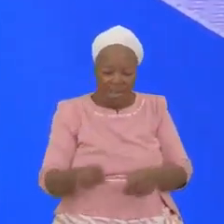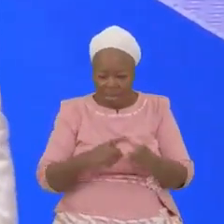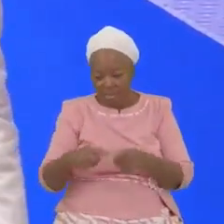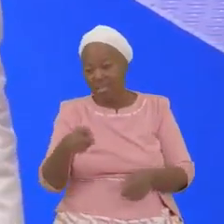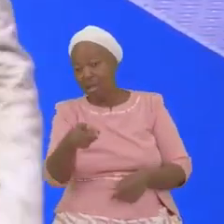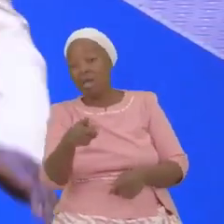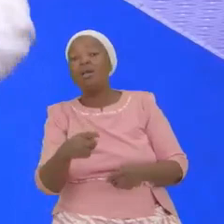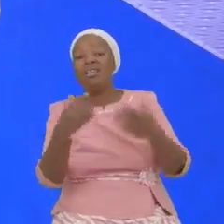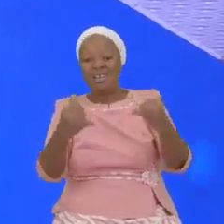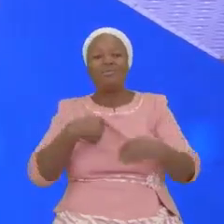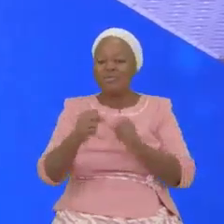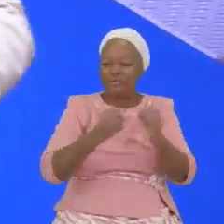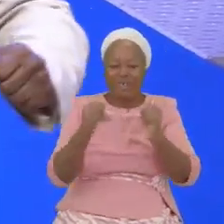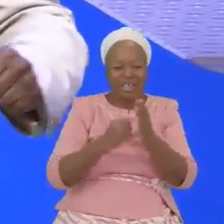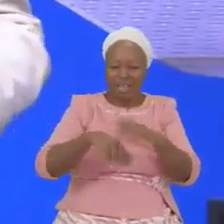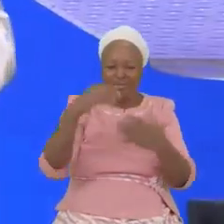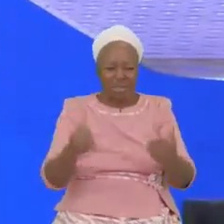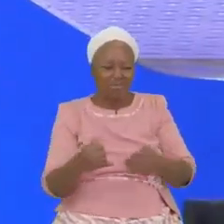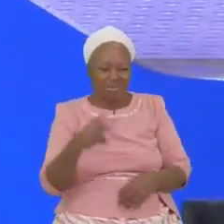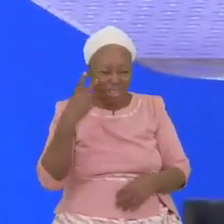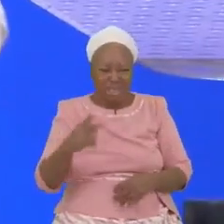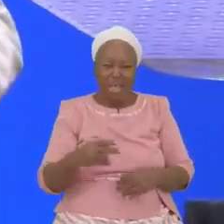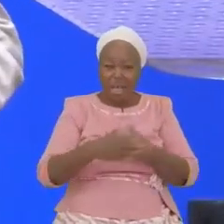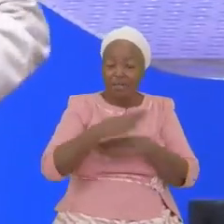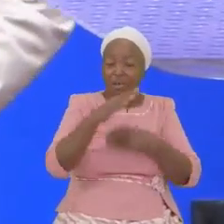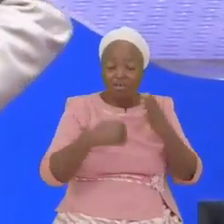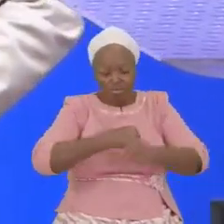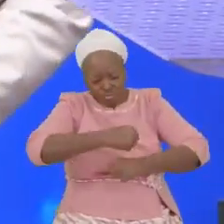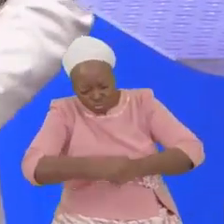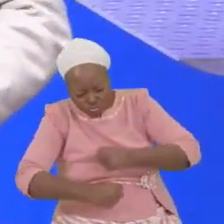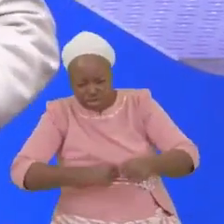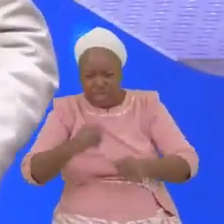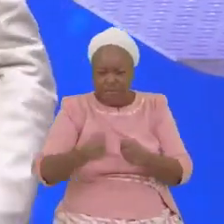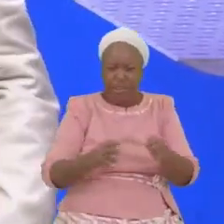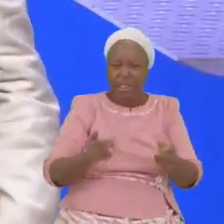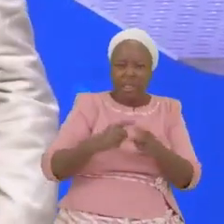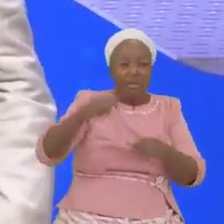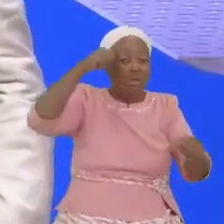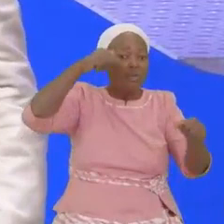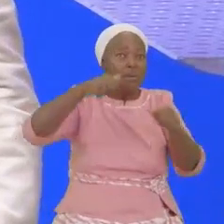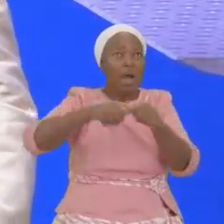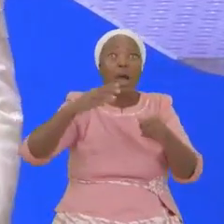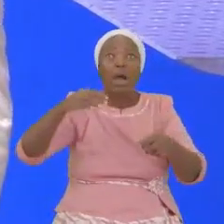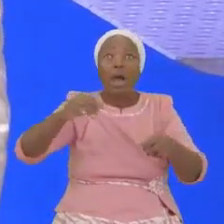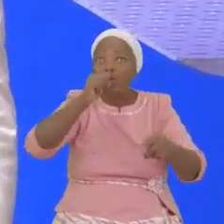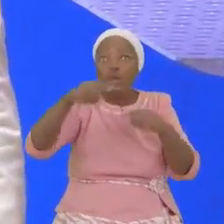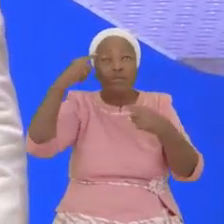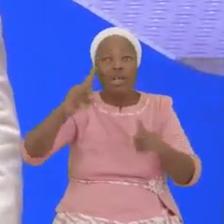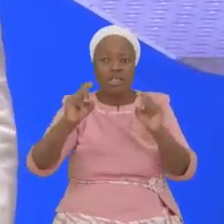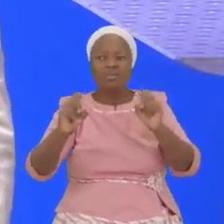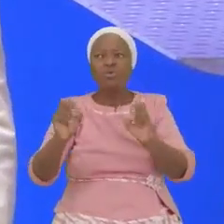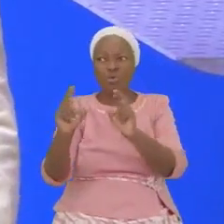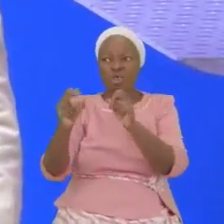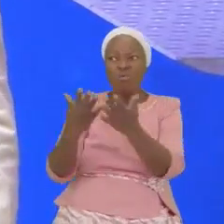say, well, fight it out. After, you know, all the struggling and everything, I remember I'm going for exam. Okay, I'll